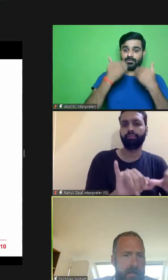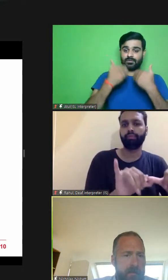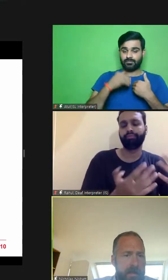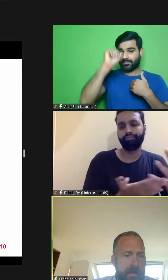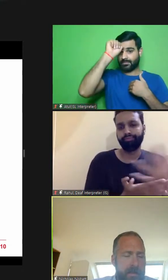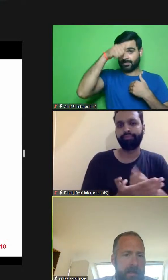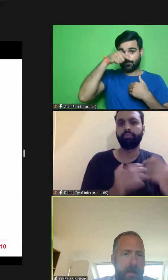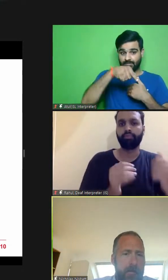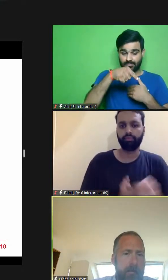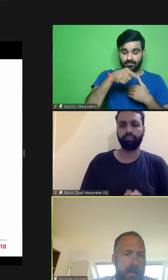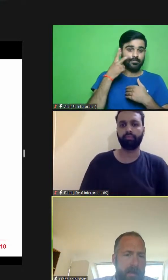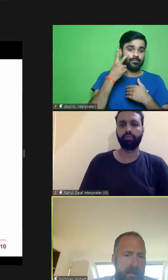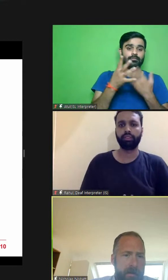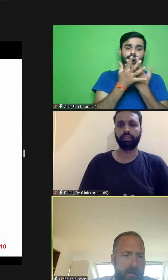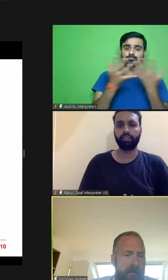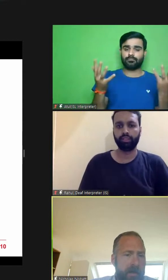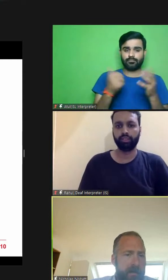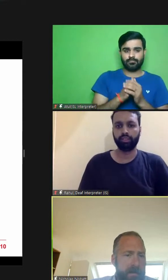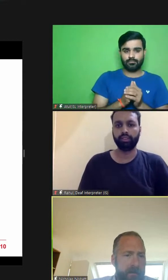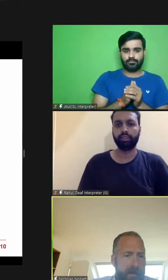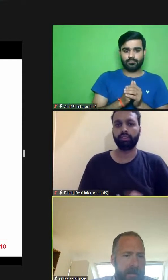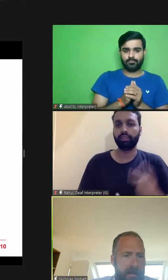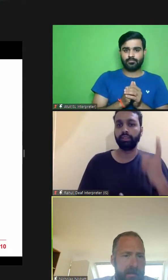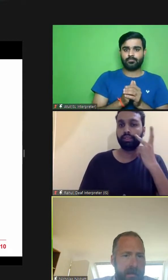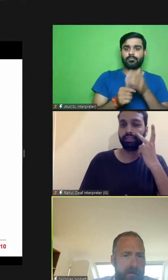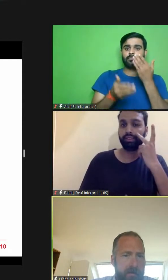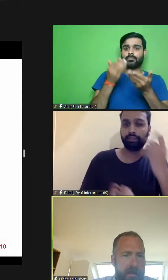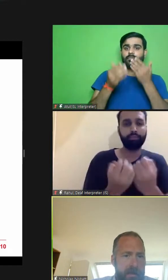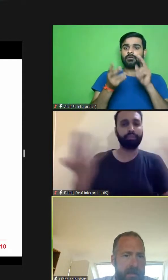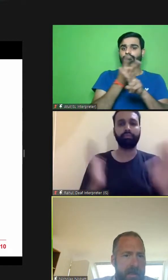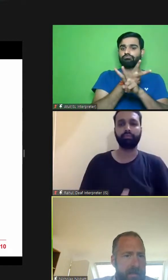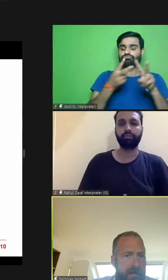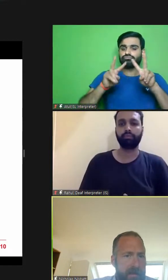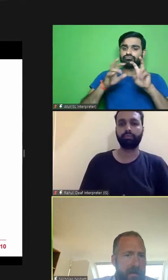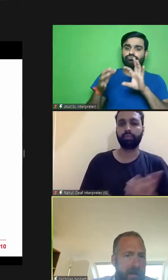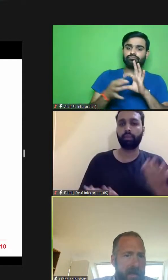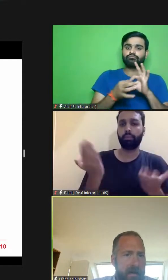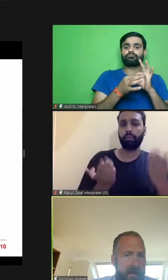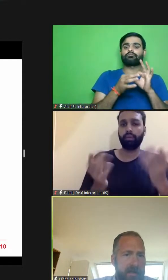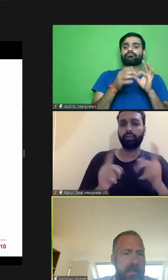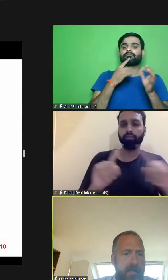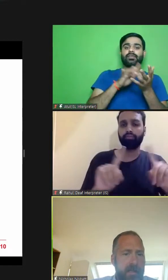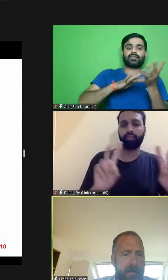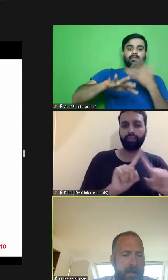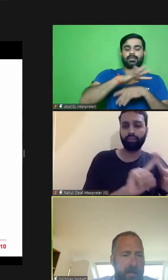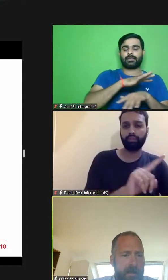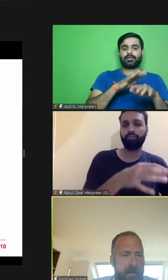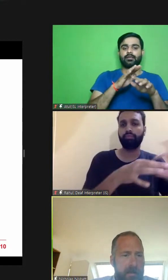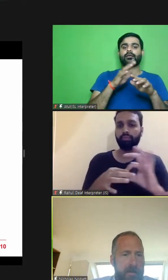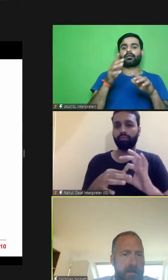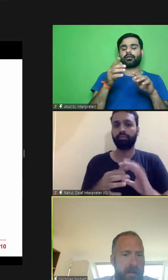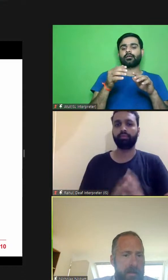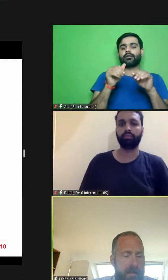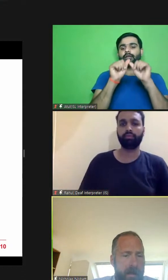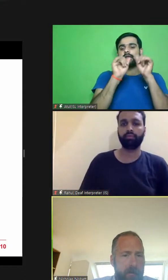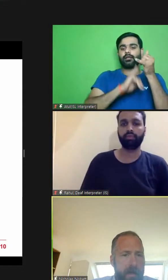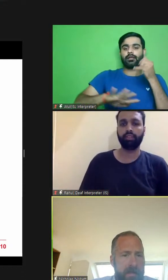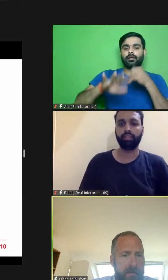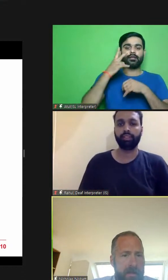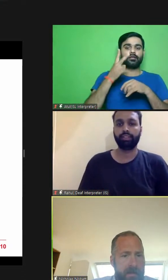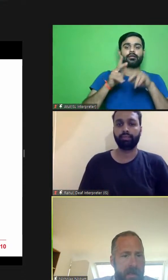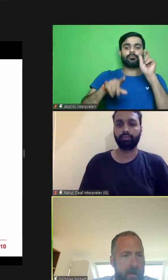which is a recent demographic and health survey that's covered all Indian states. And you see here in Odisha